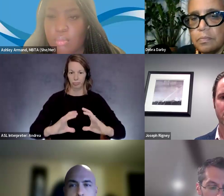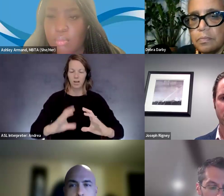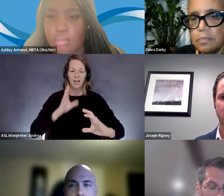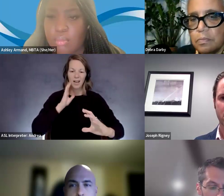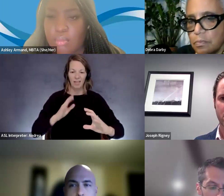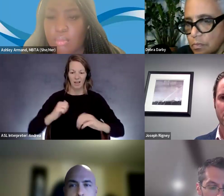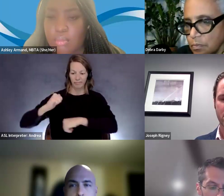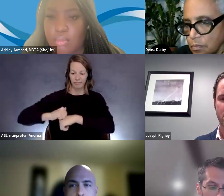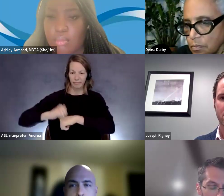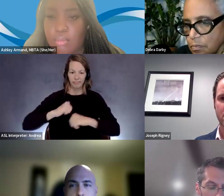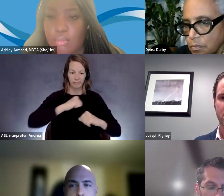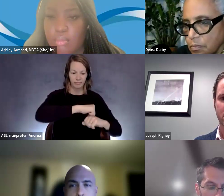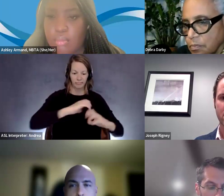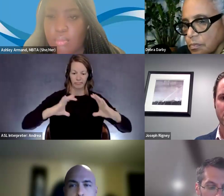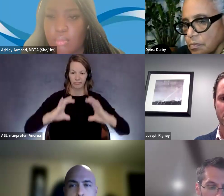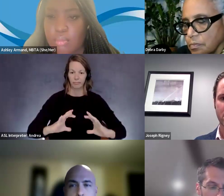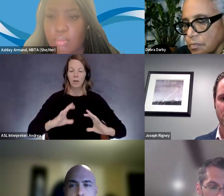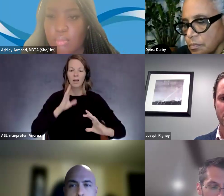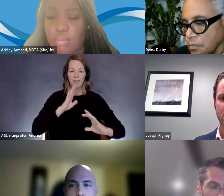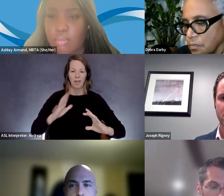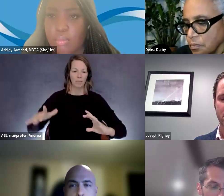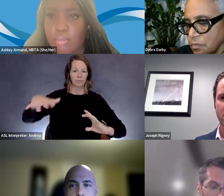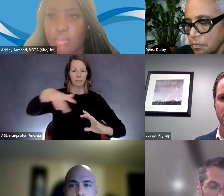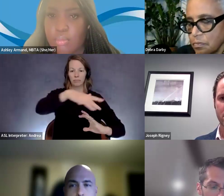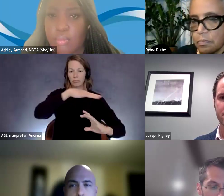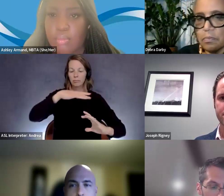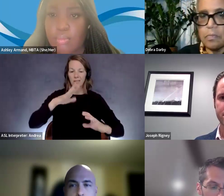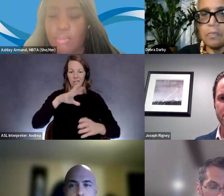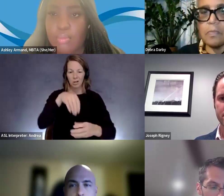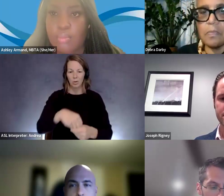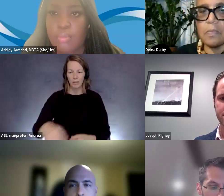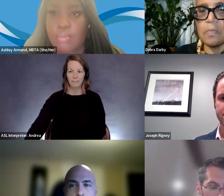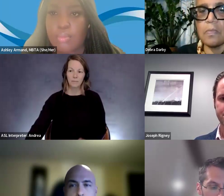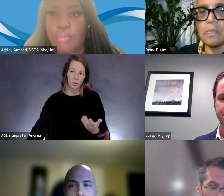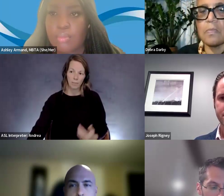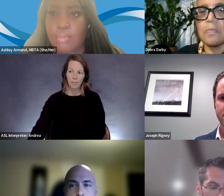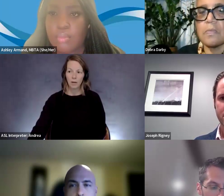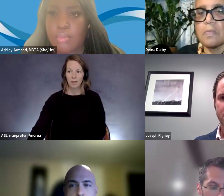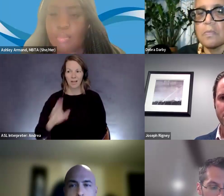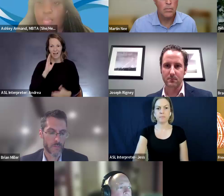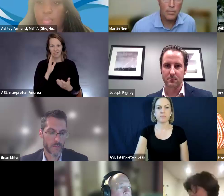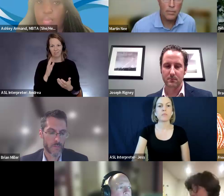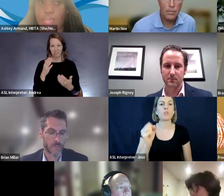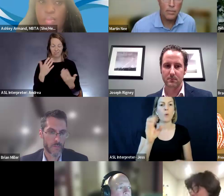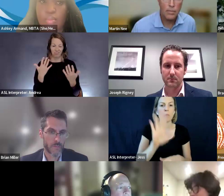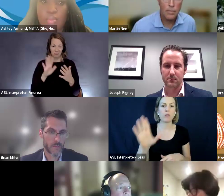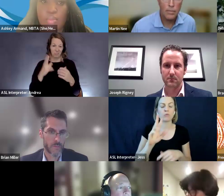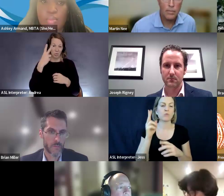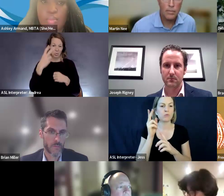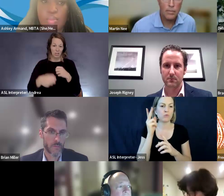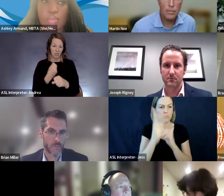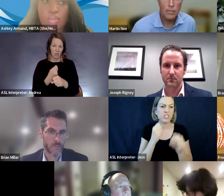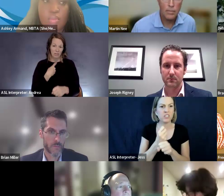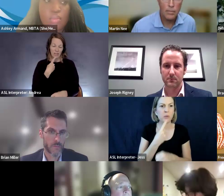the walls and the breach down below, and then all the site work that's included in that. So on the magnitude of 2 years, I would